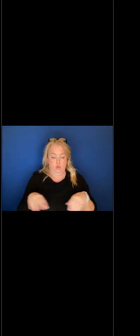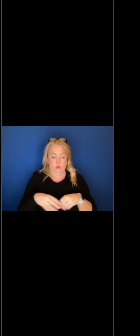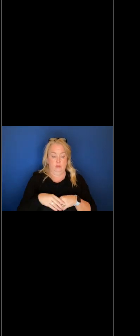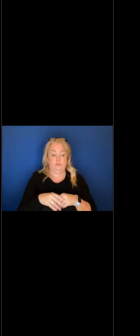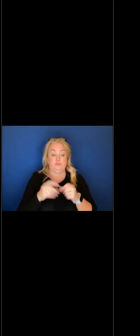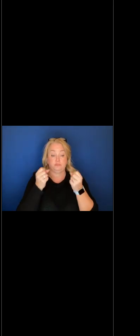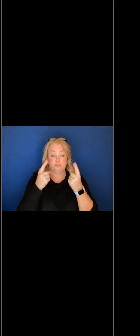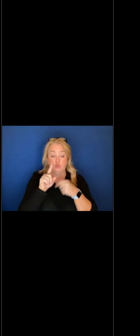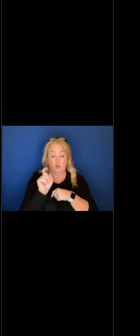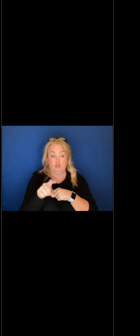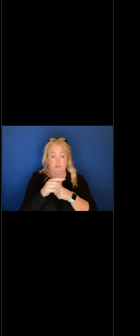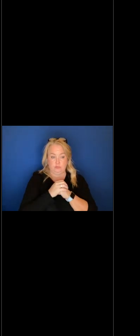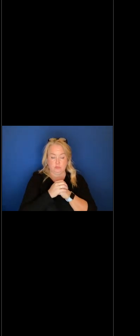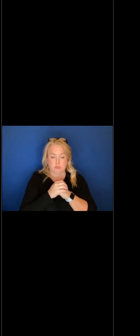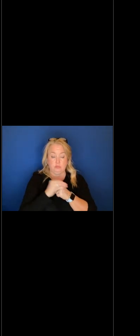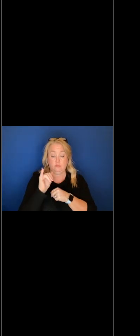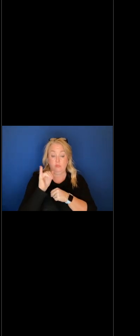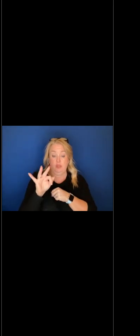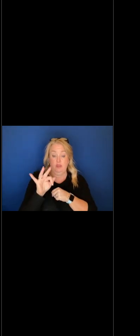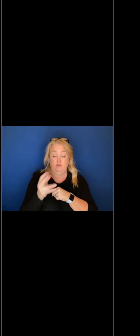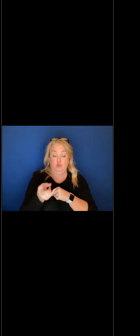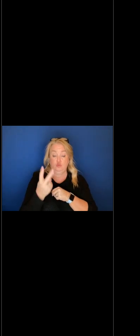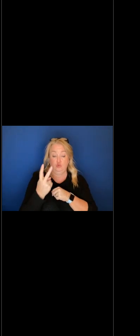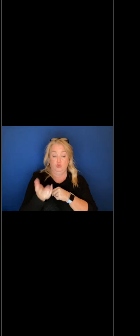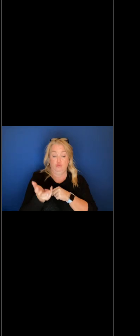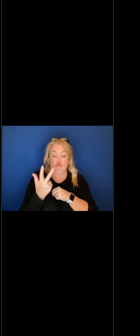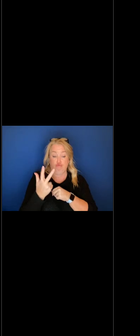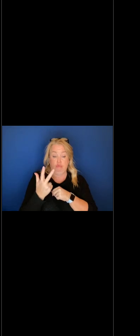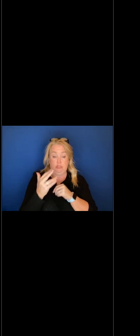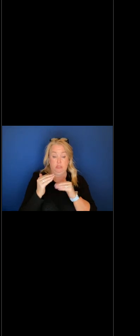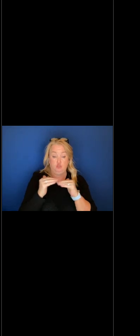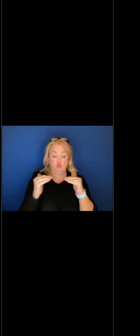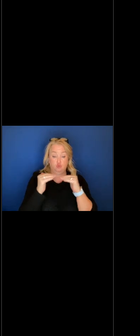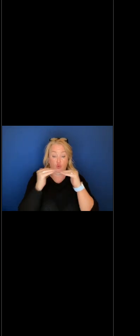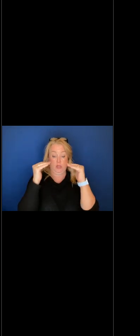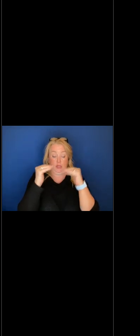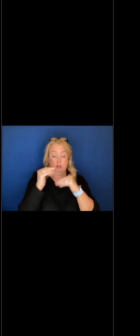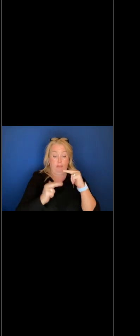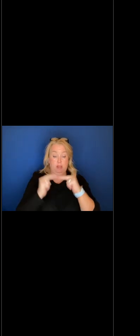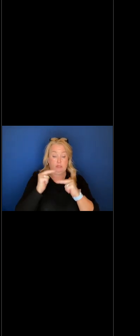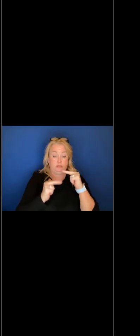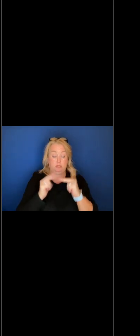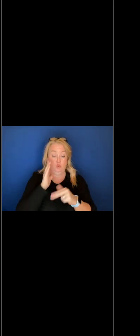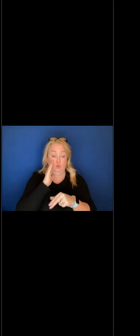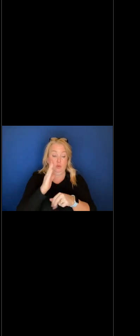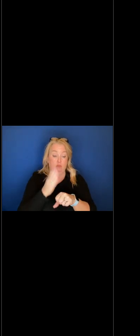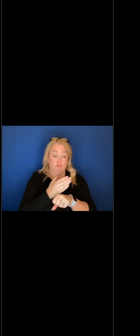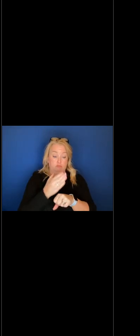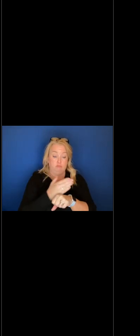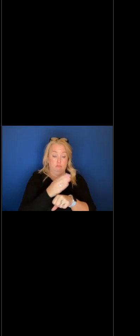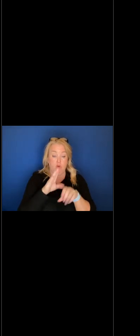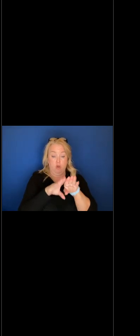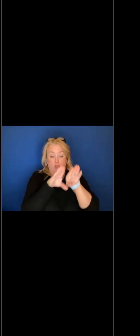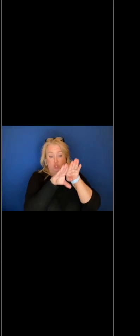is, if a 2 or 3-story building is to be constructed on a